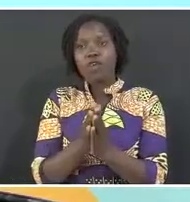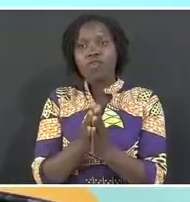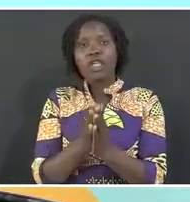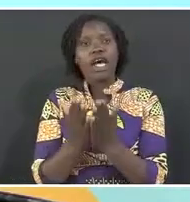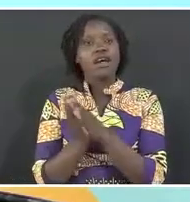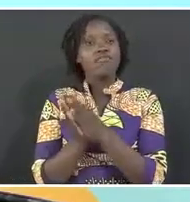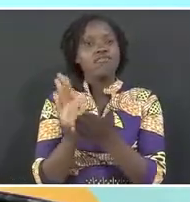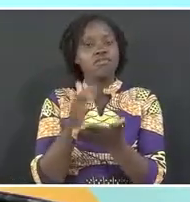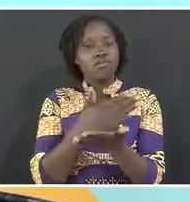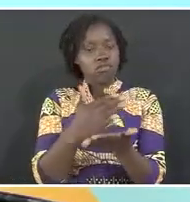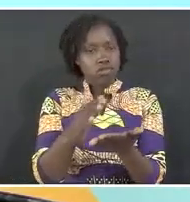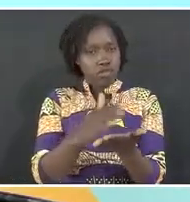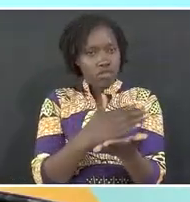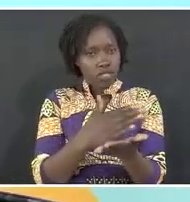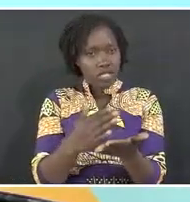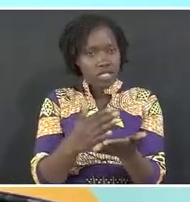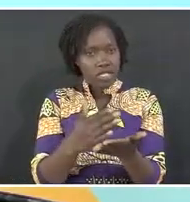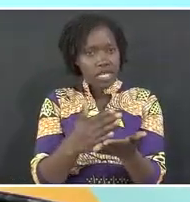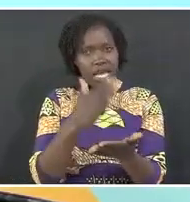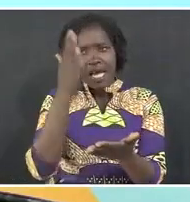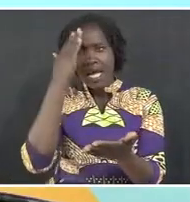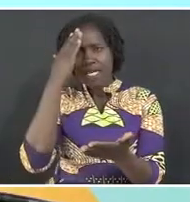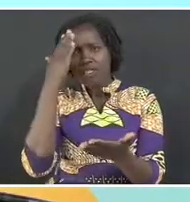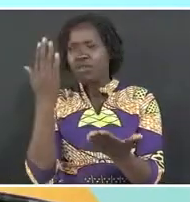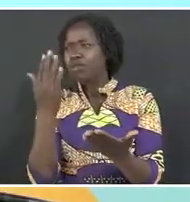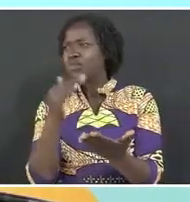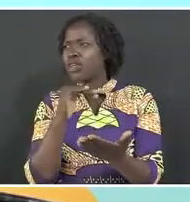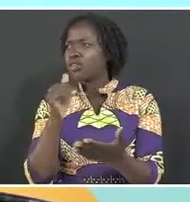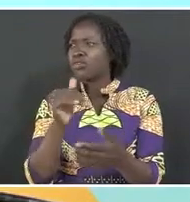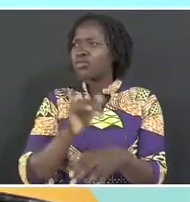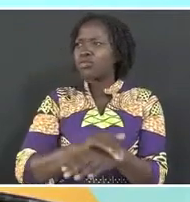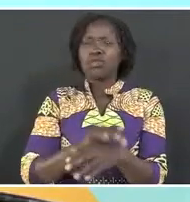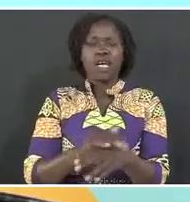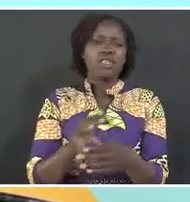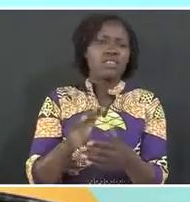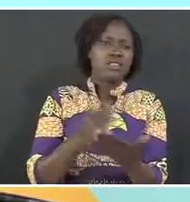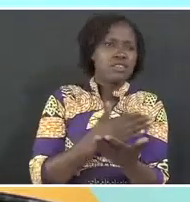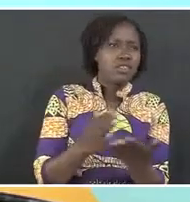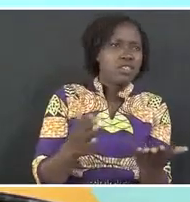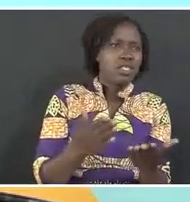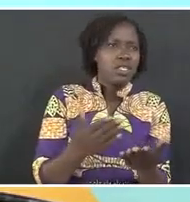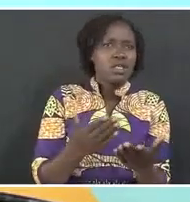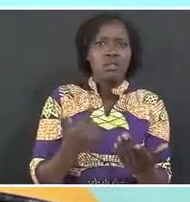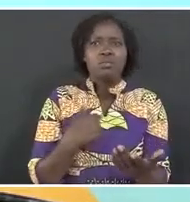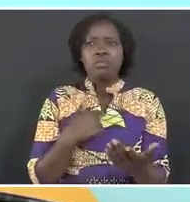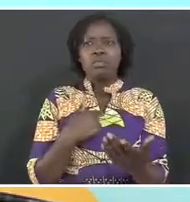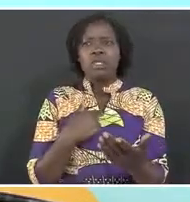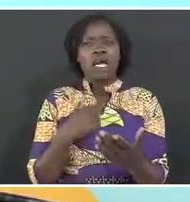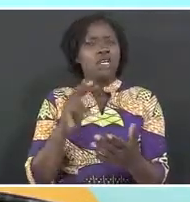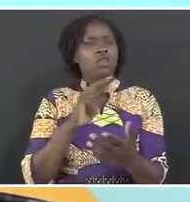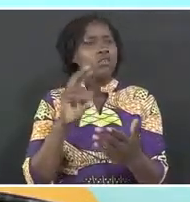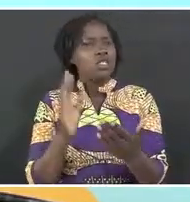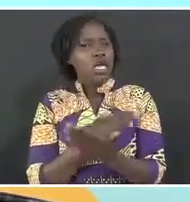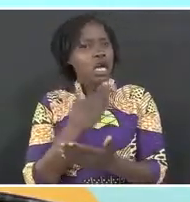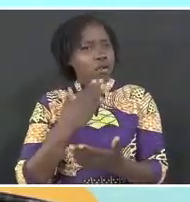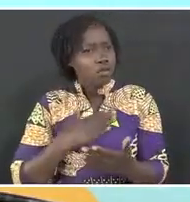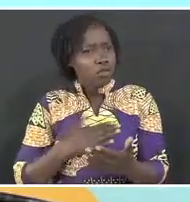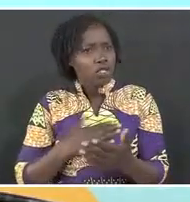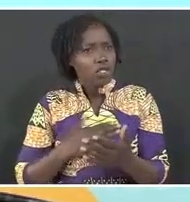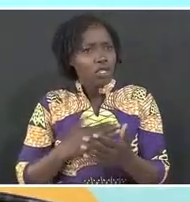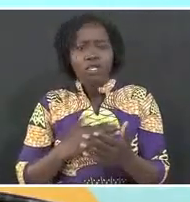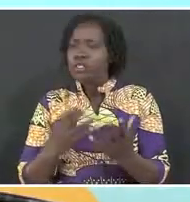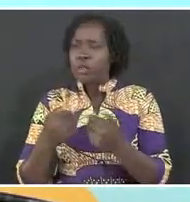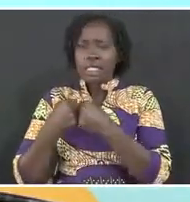contemporary songs. I know we are not good at contemporary songs. Actually, I looked for somebody to sing this song and it